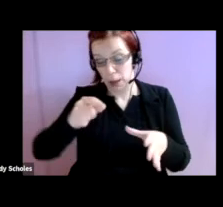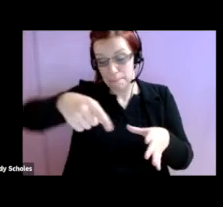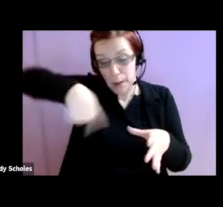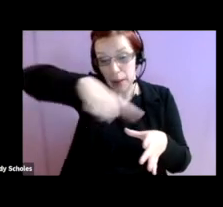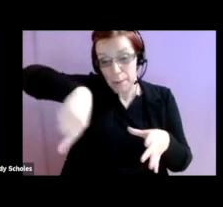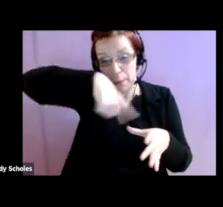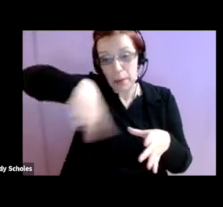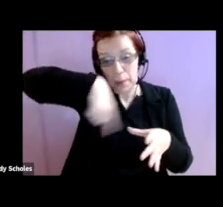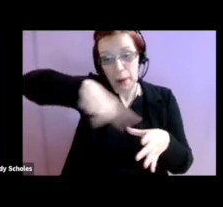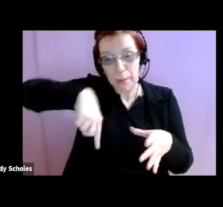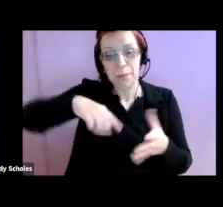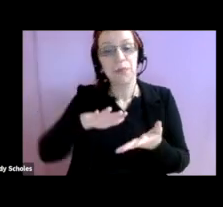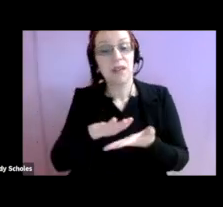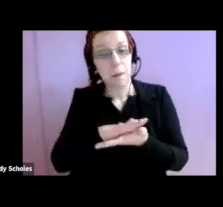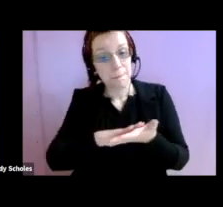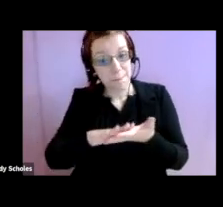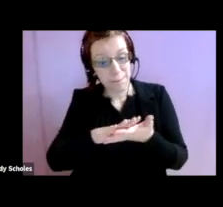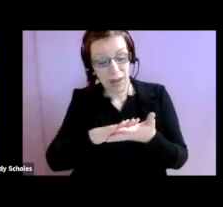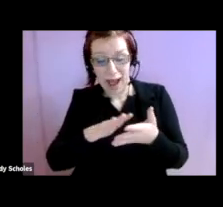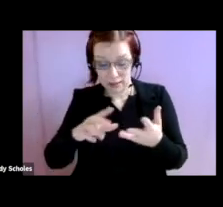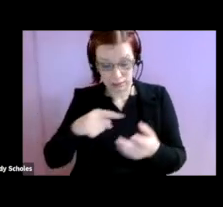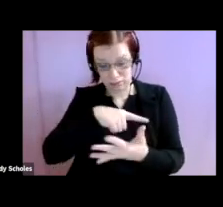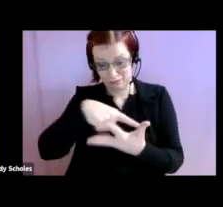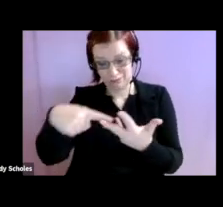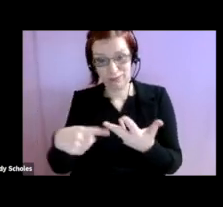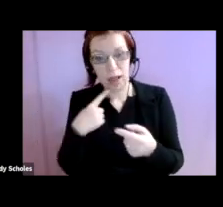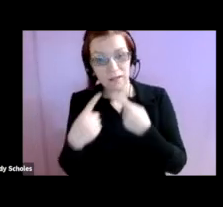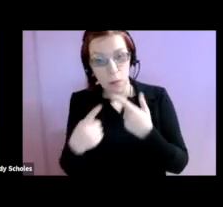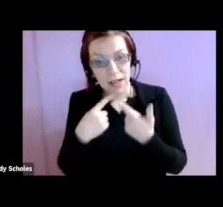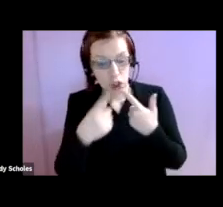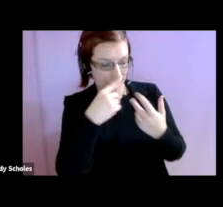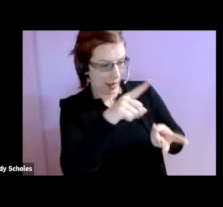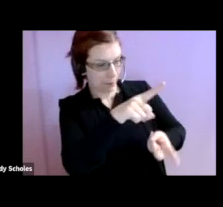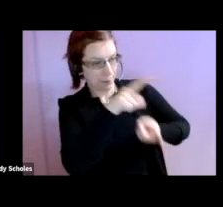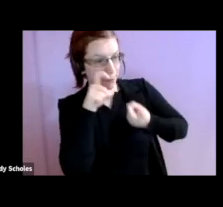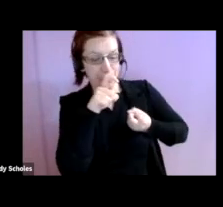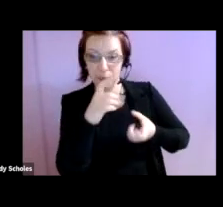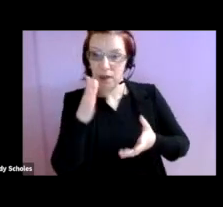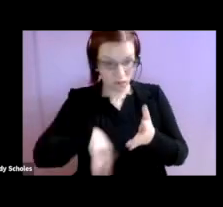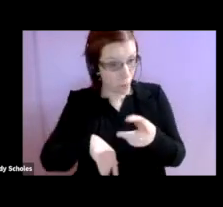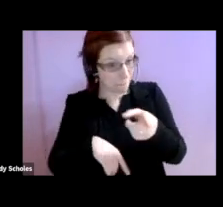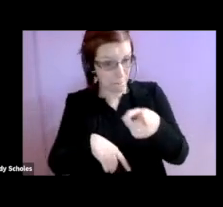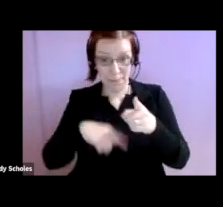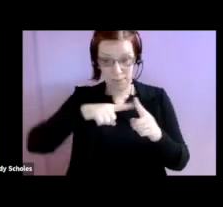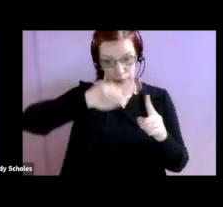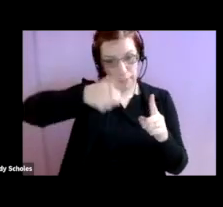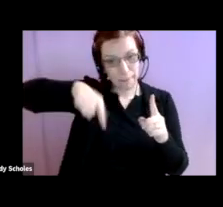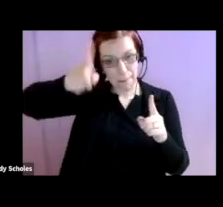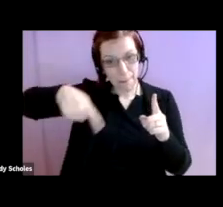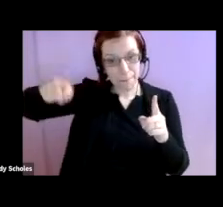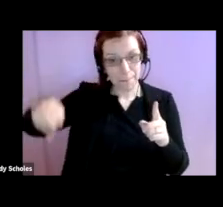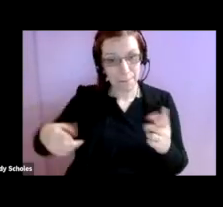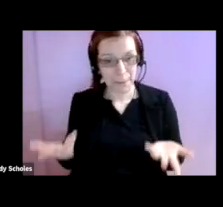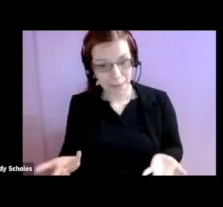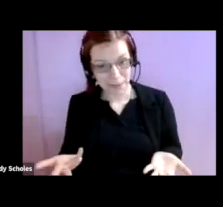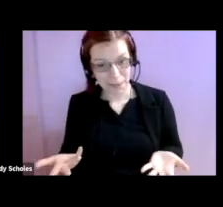of light. And we get all that information from the shape of the signal that you can see on the screen there.